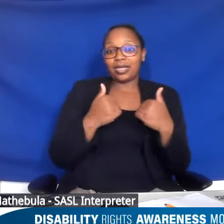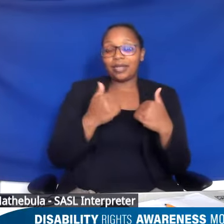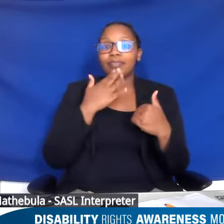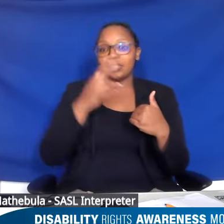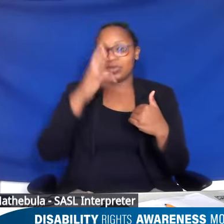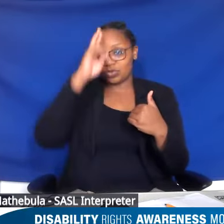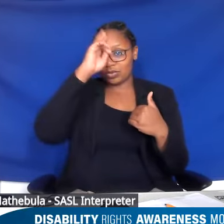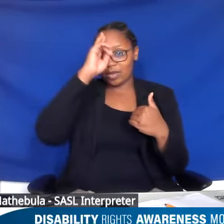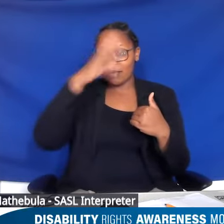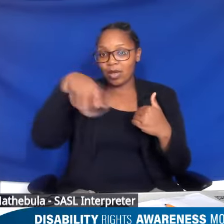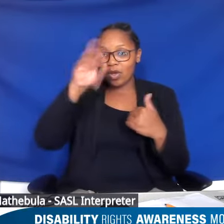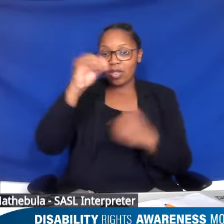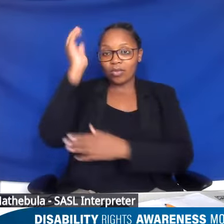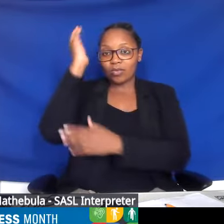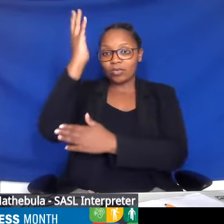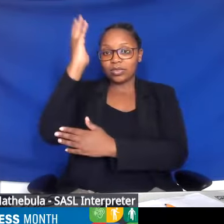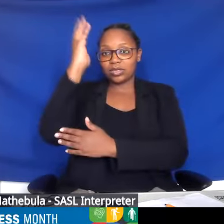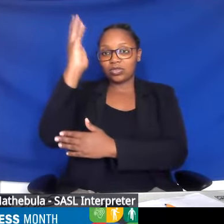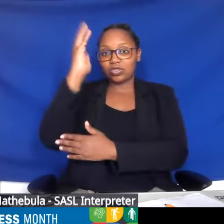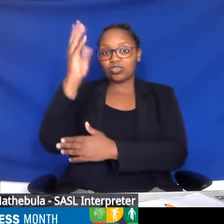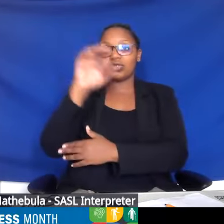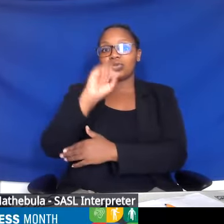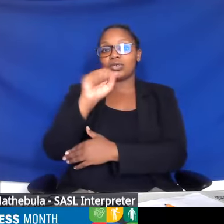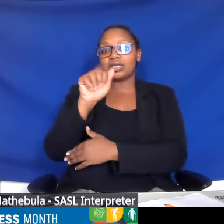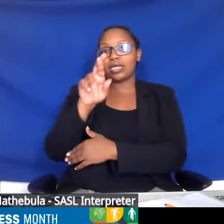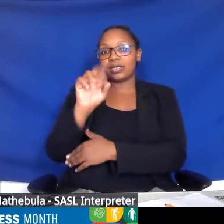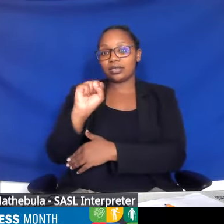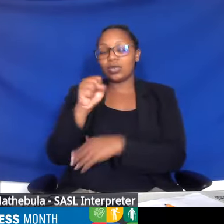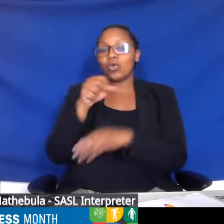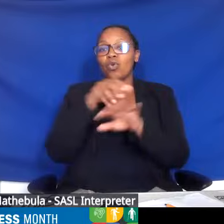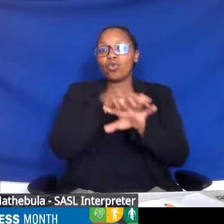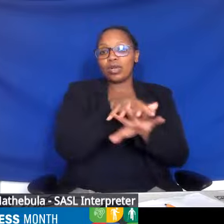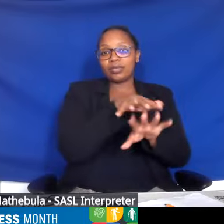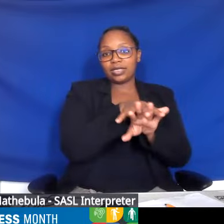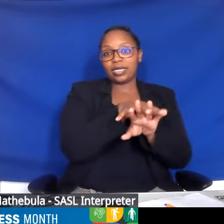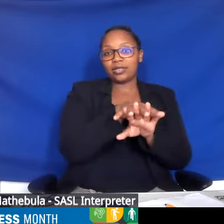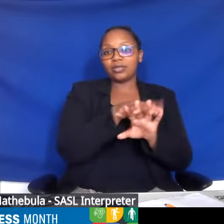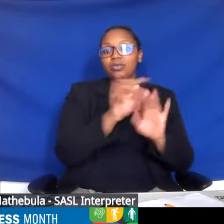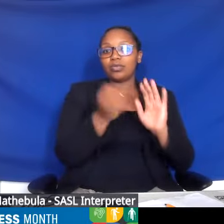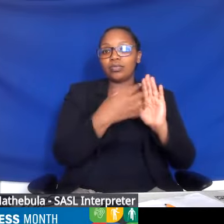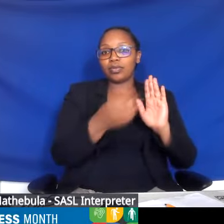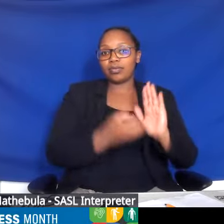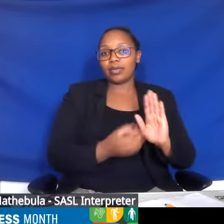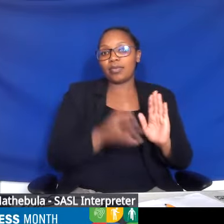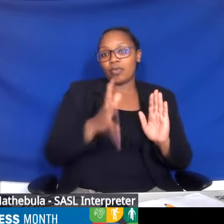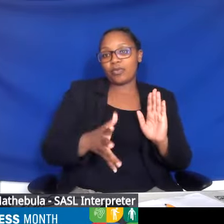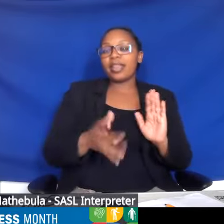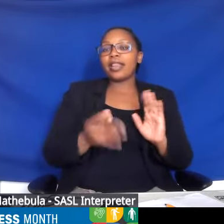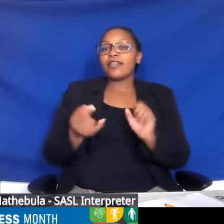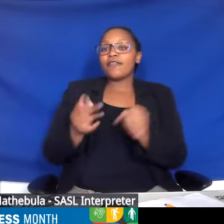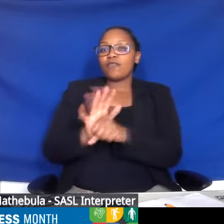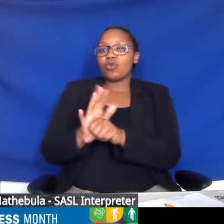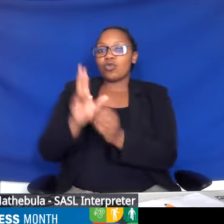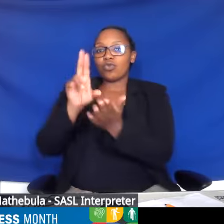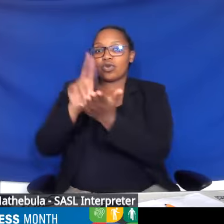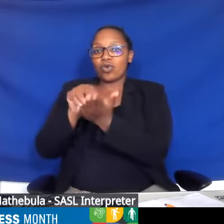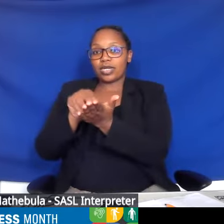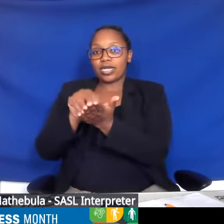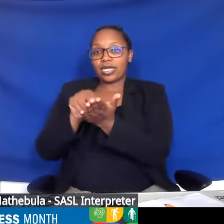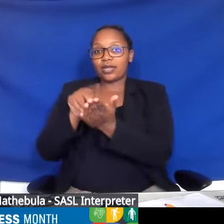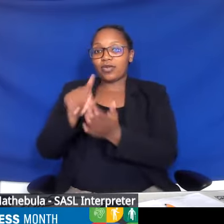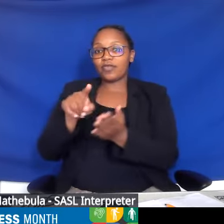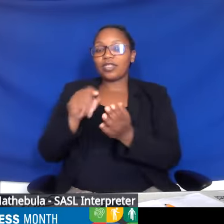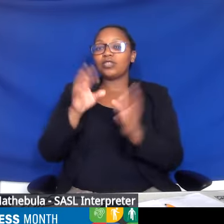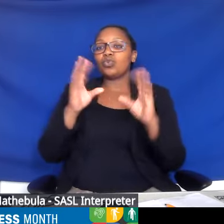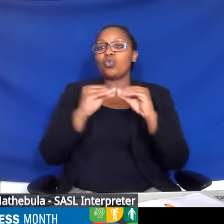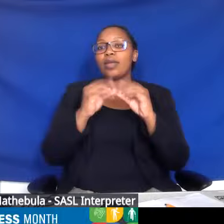on the SARS website, right? As well as the full recording of the webinar can be accessed on